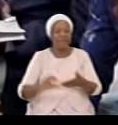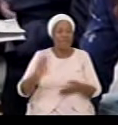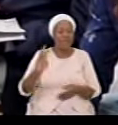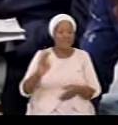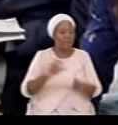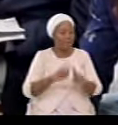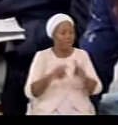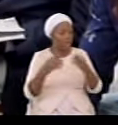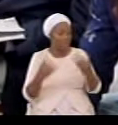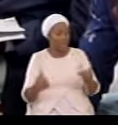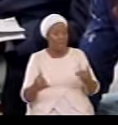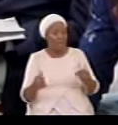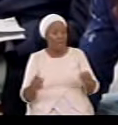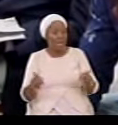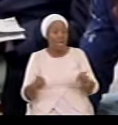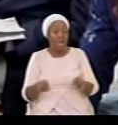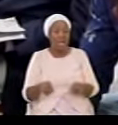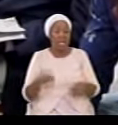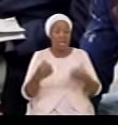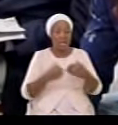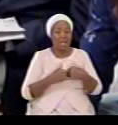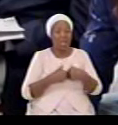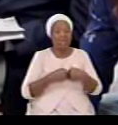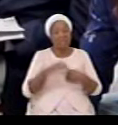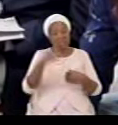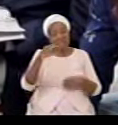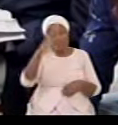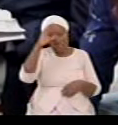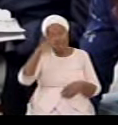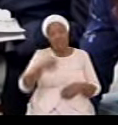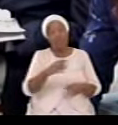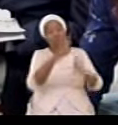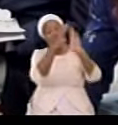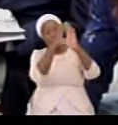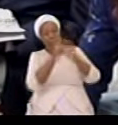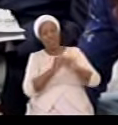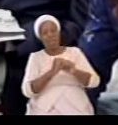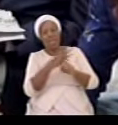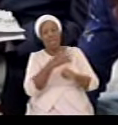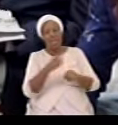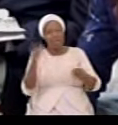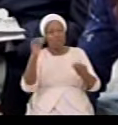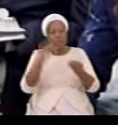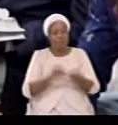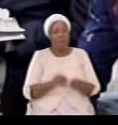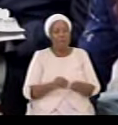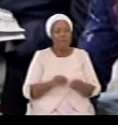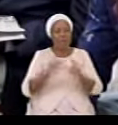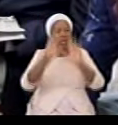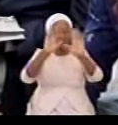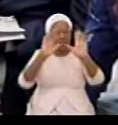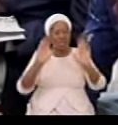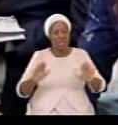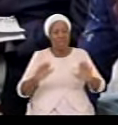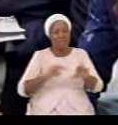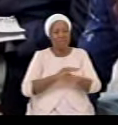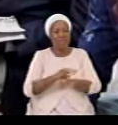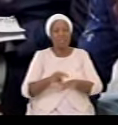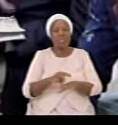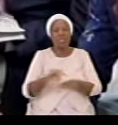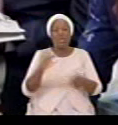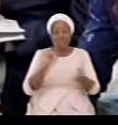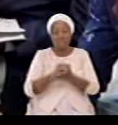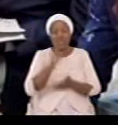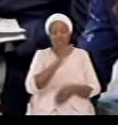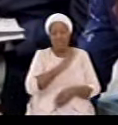now, as he obtained a more excellent ministry, that's Christ, that's our